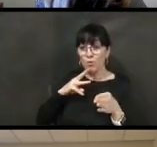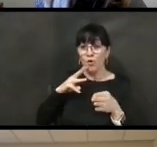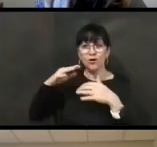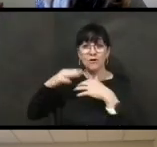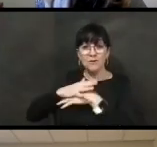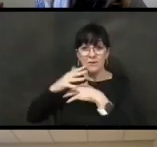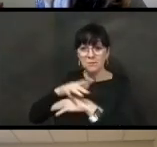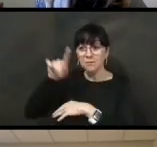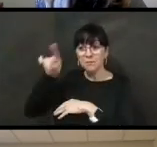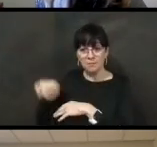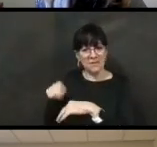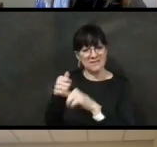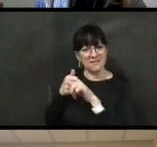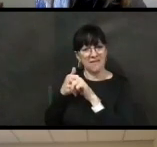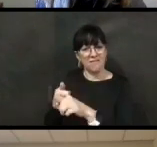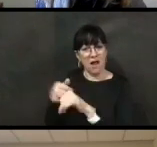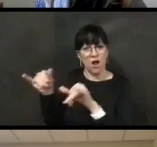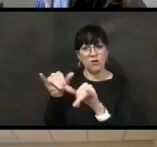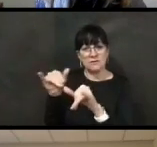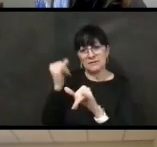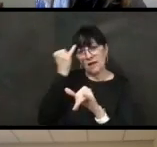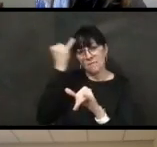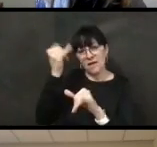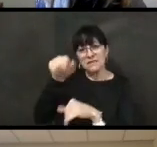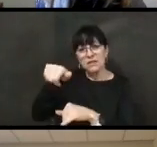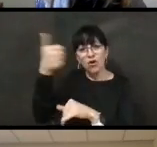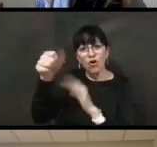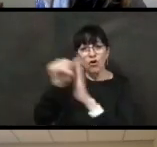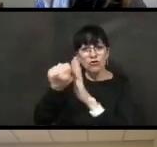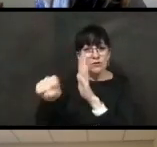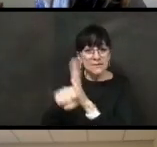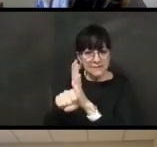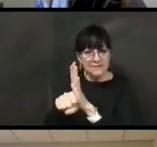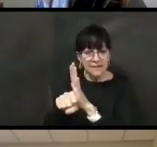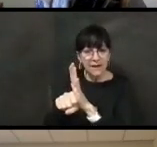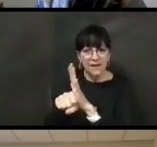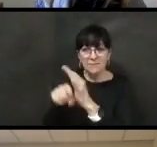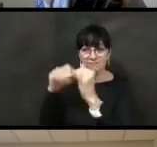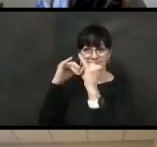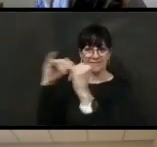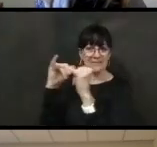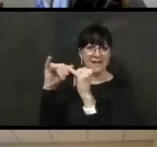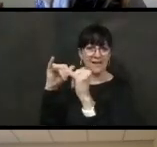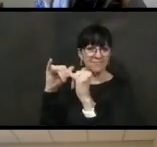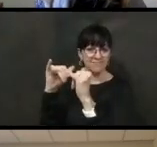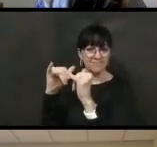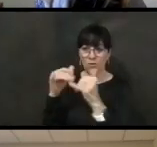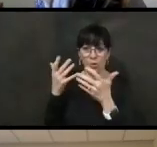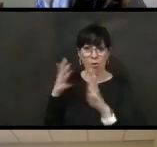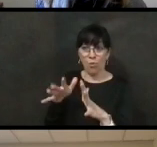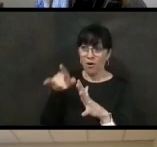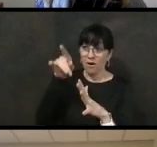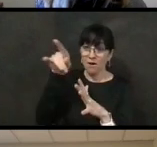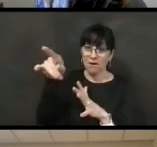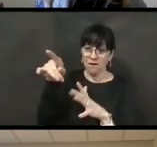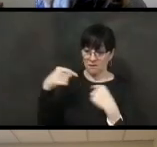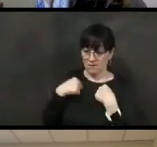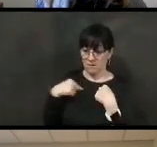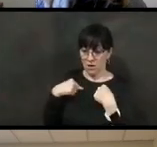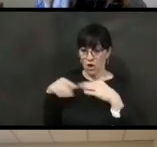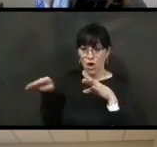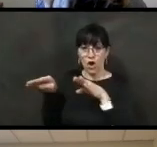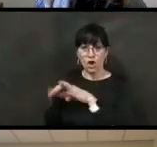our regional PAC, we have representatives from our governor's office, Sheila Grant, Dr. Kara Walker is also part of